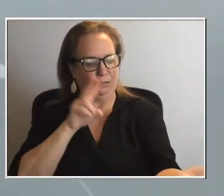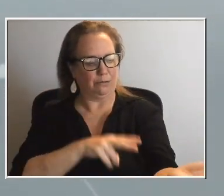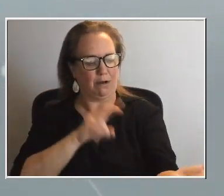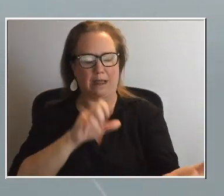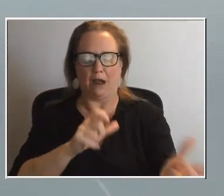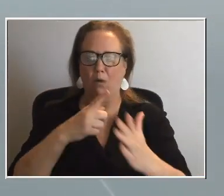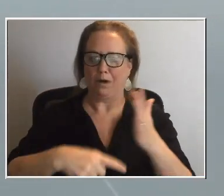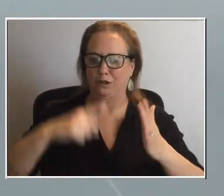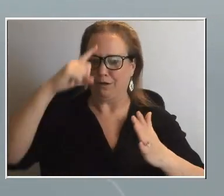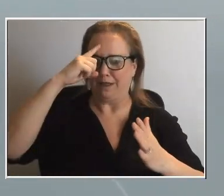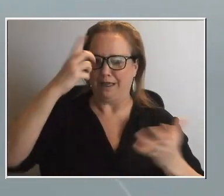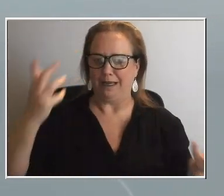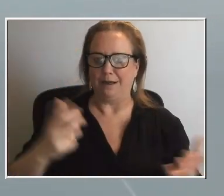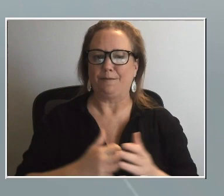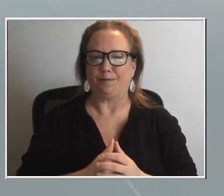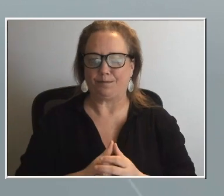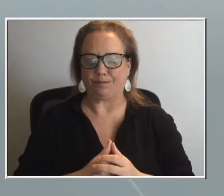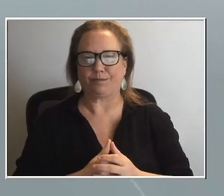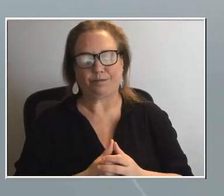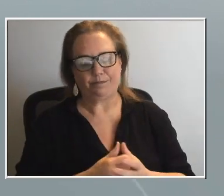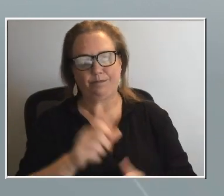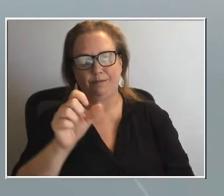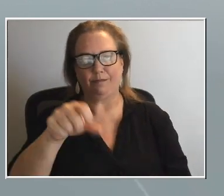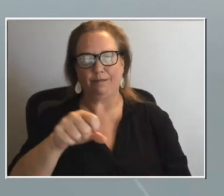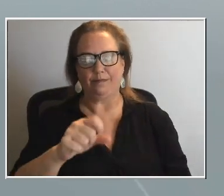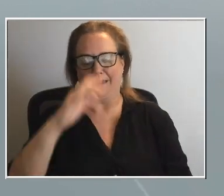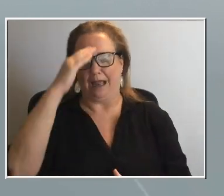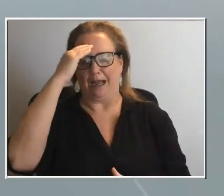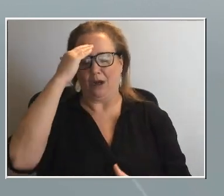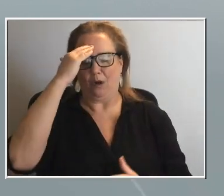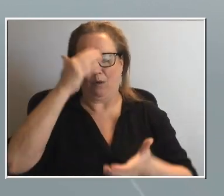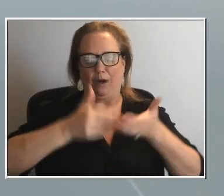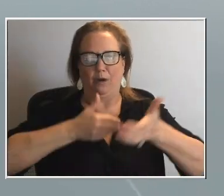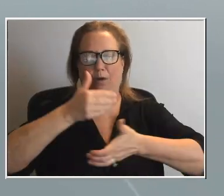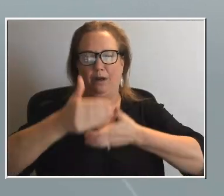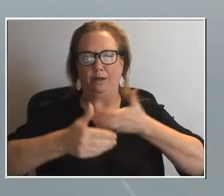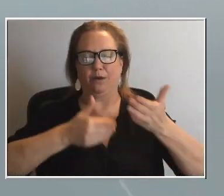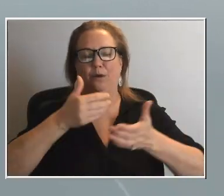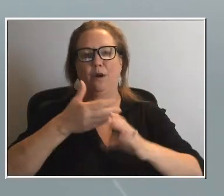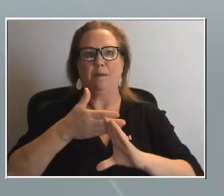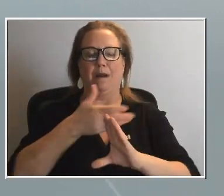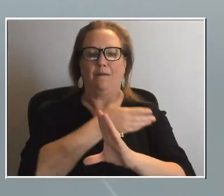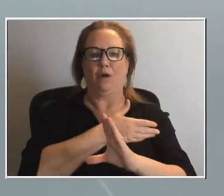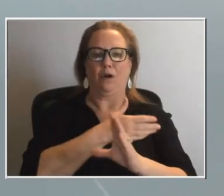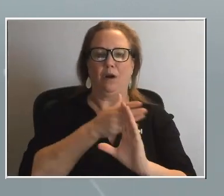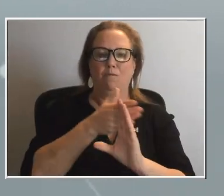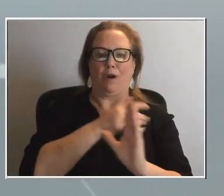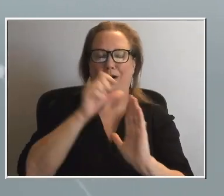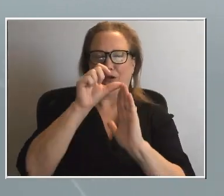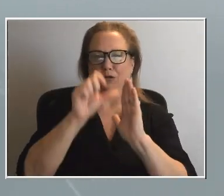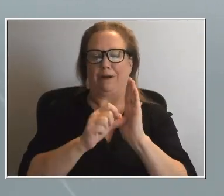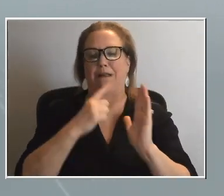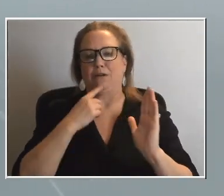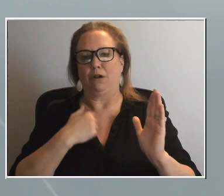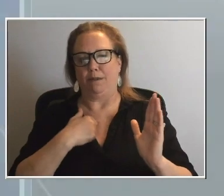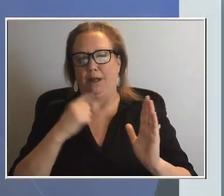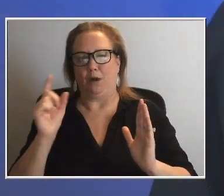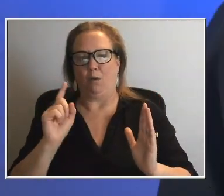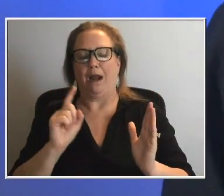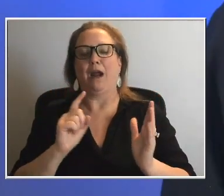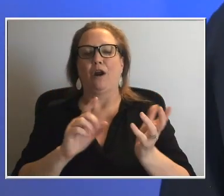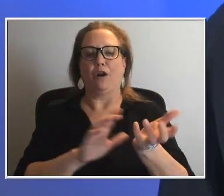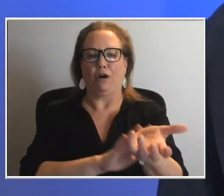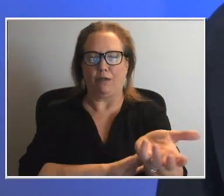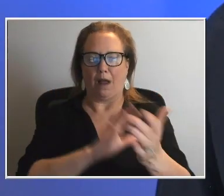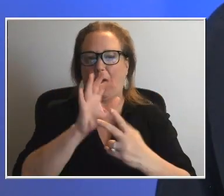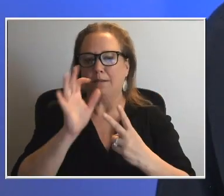able to do this? Well, you know, I know that we went through like preliminarily, prior to surgery, I was told where the sites were going to be